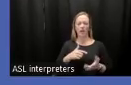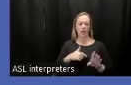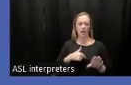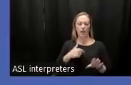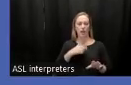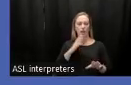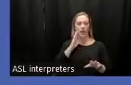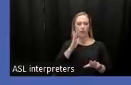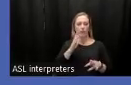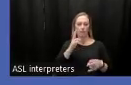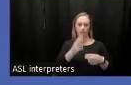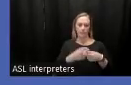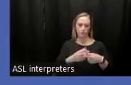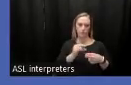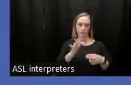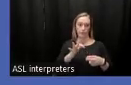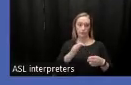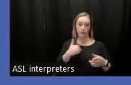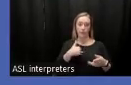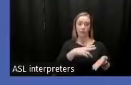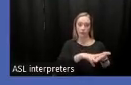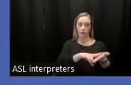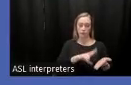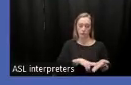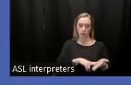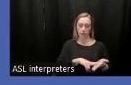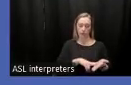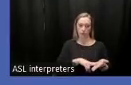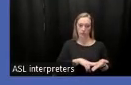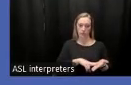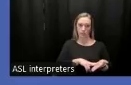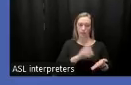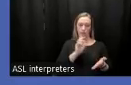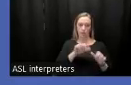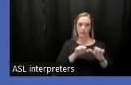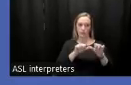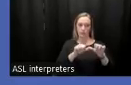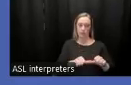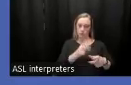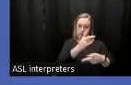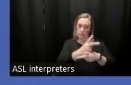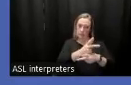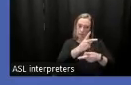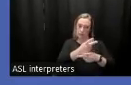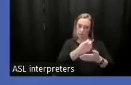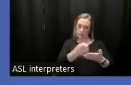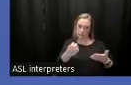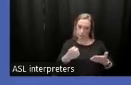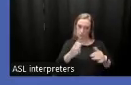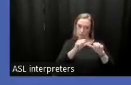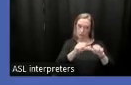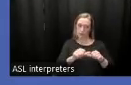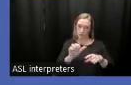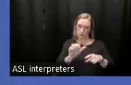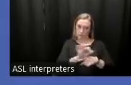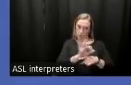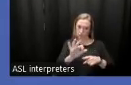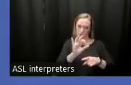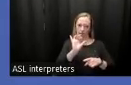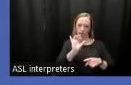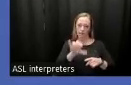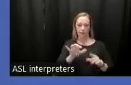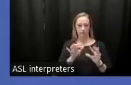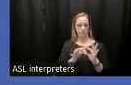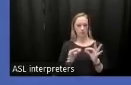there is a contract that exists to continue to service the equipment to make sure that it stays in good working order, that that's worth